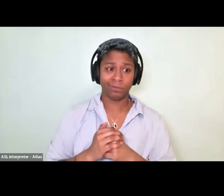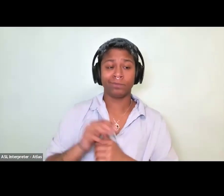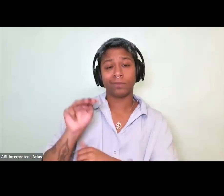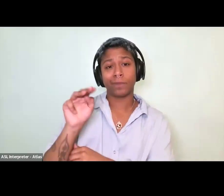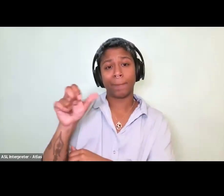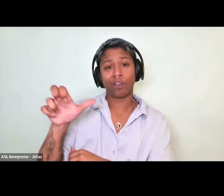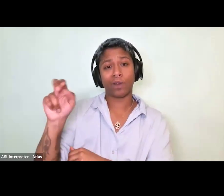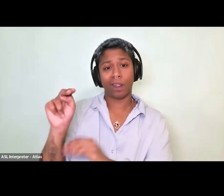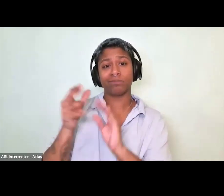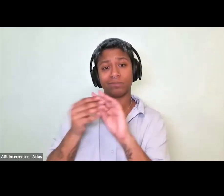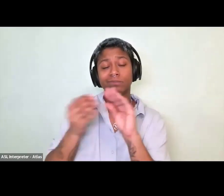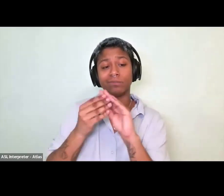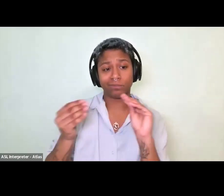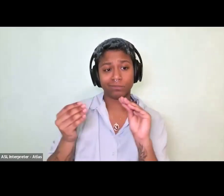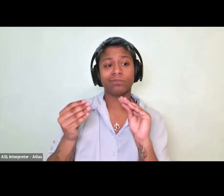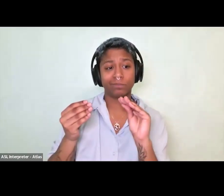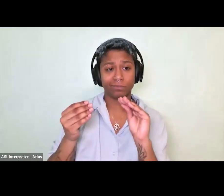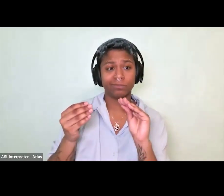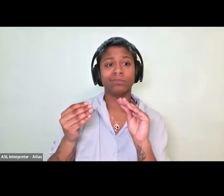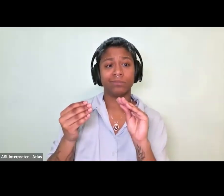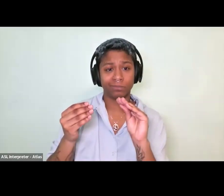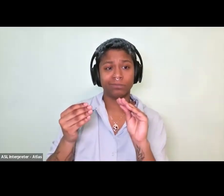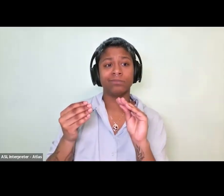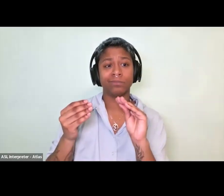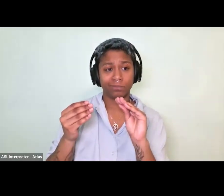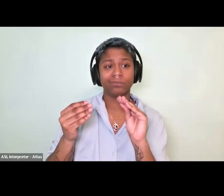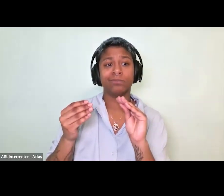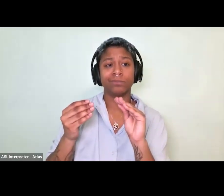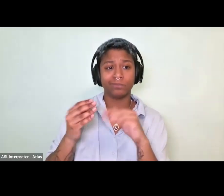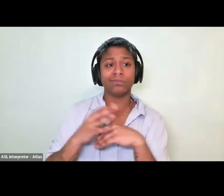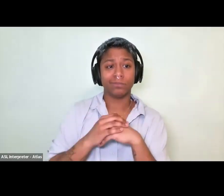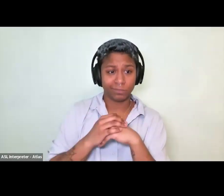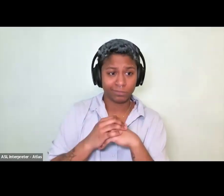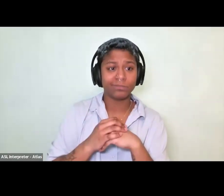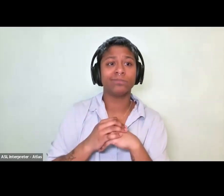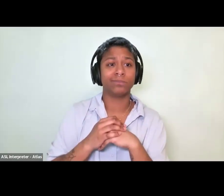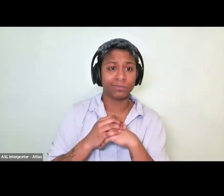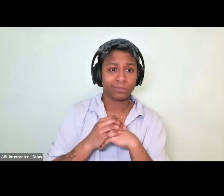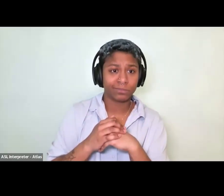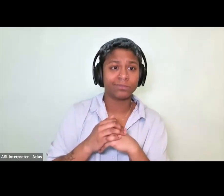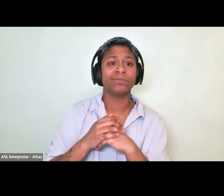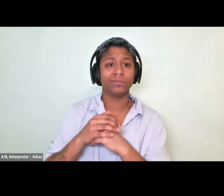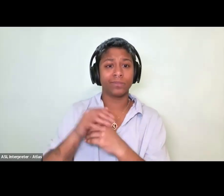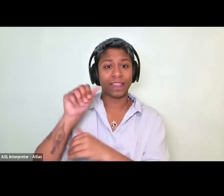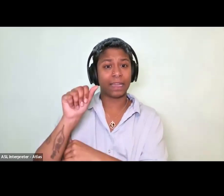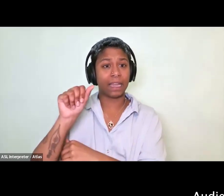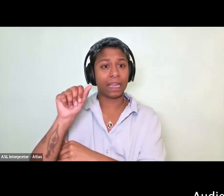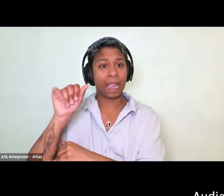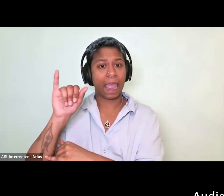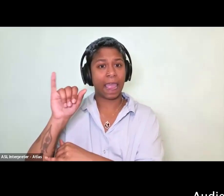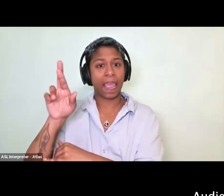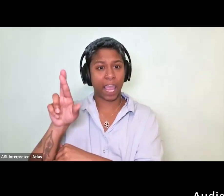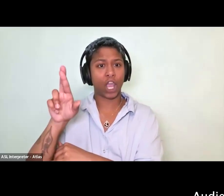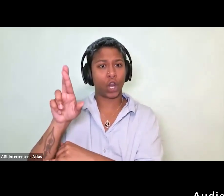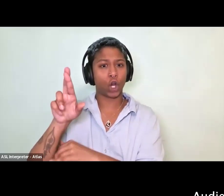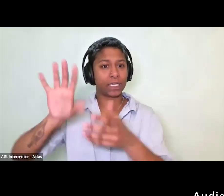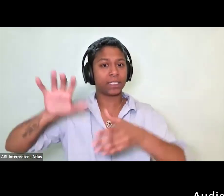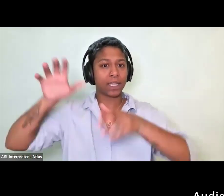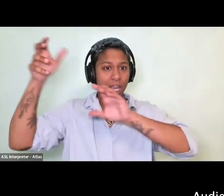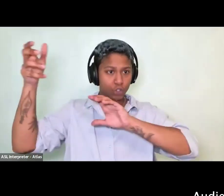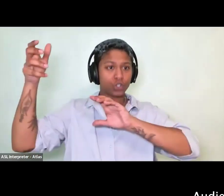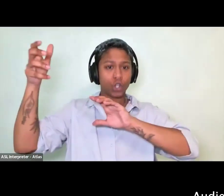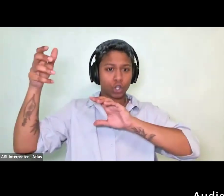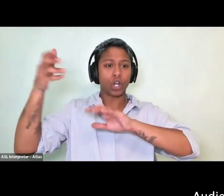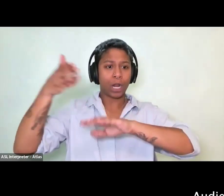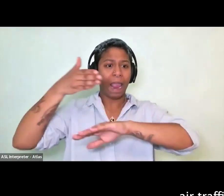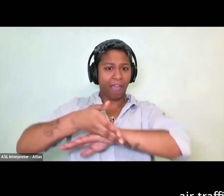Yeah, you know, after the air disaster, one of the first things that came out Yes. was